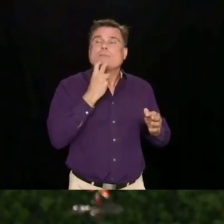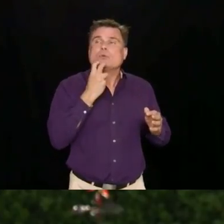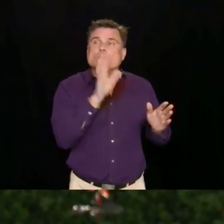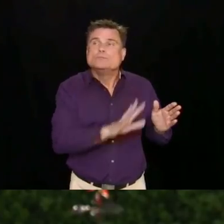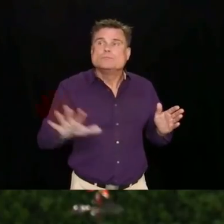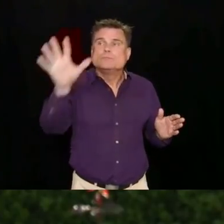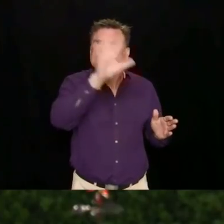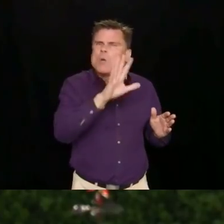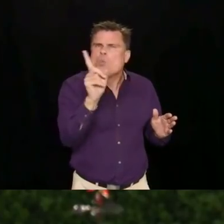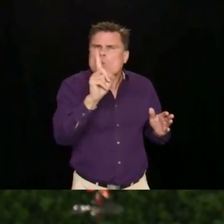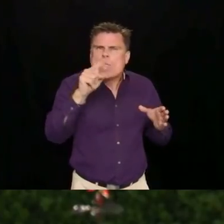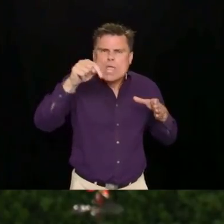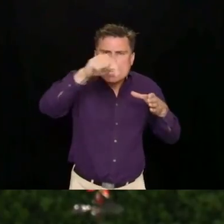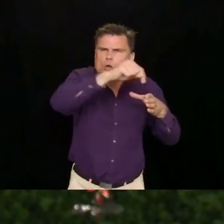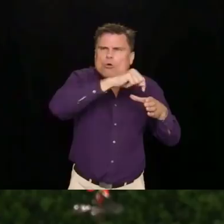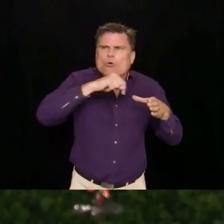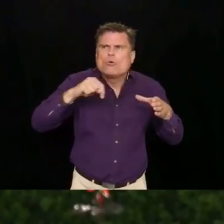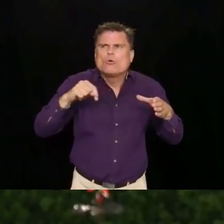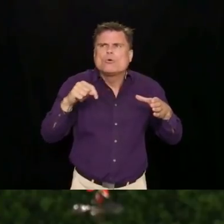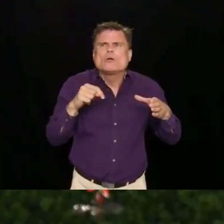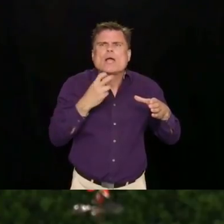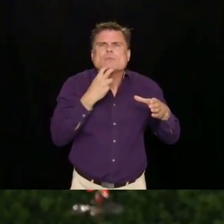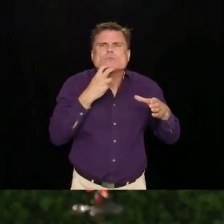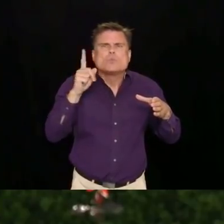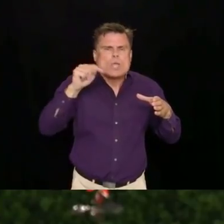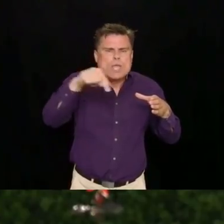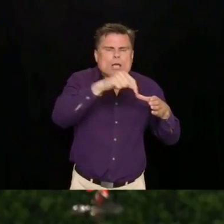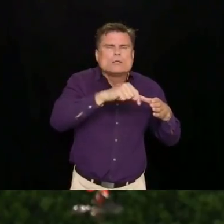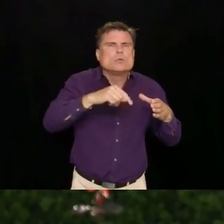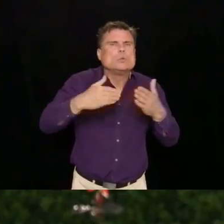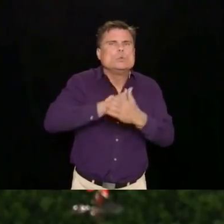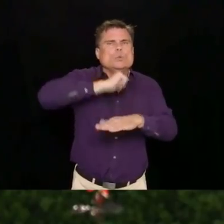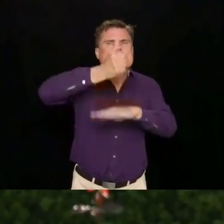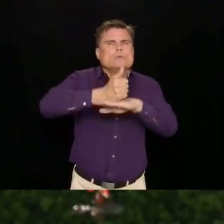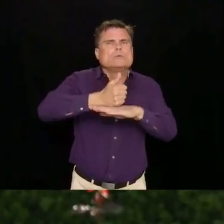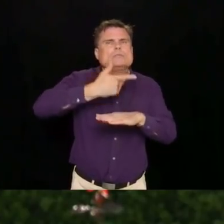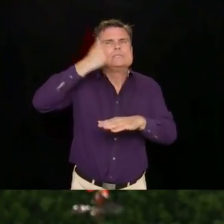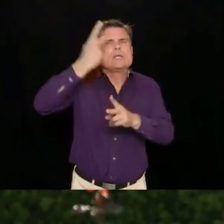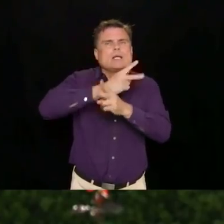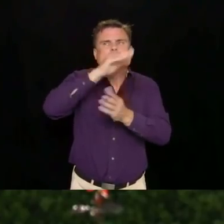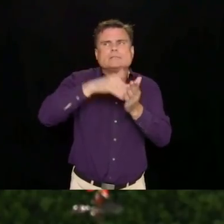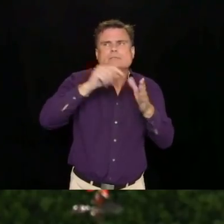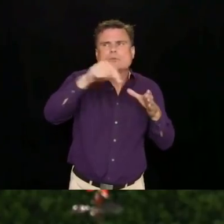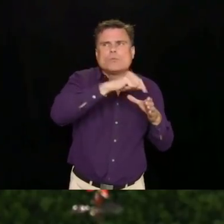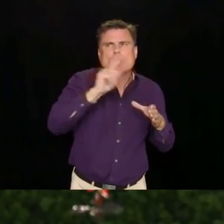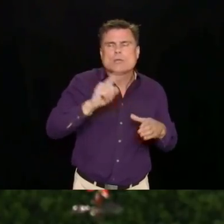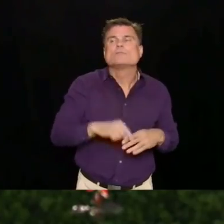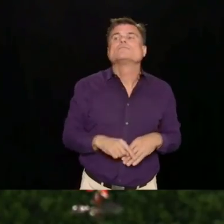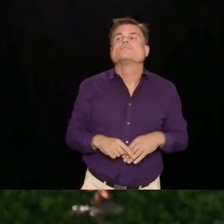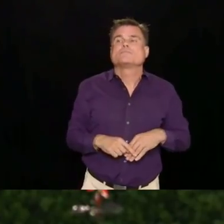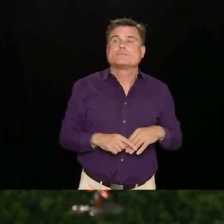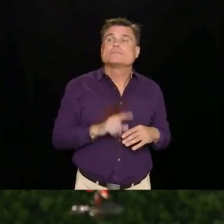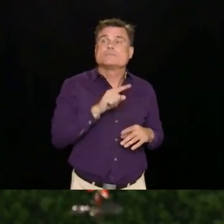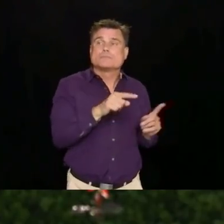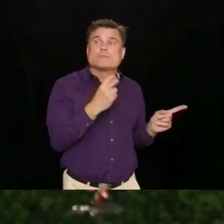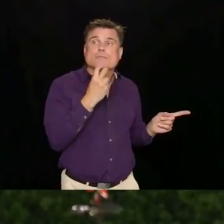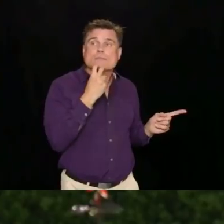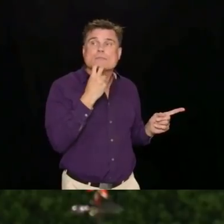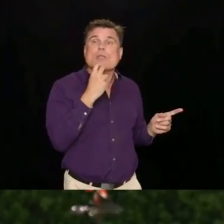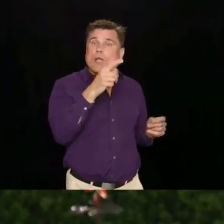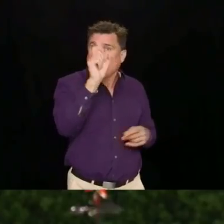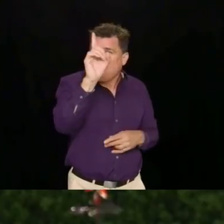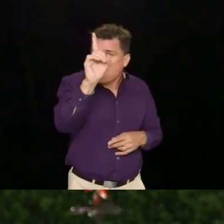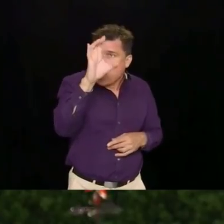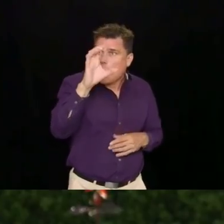town you want to set them up. So so the number in Kamloops is 100 new